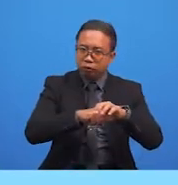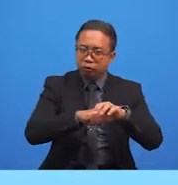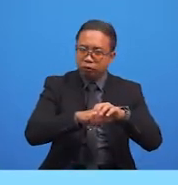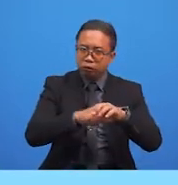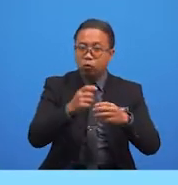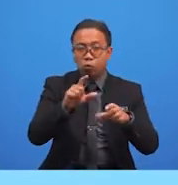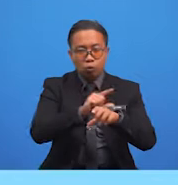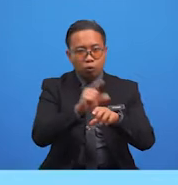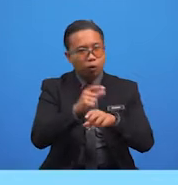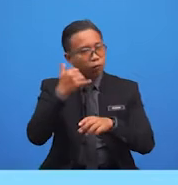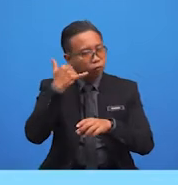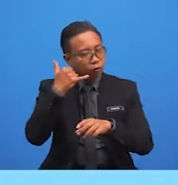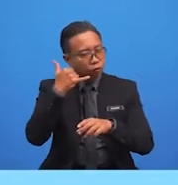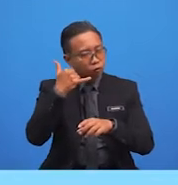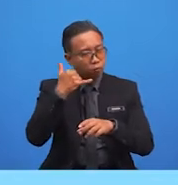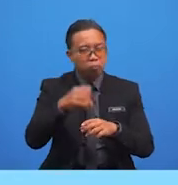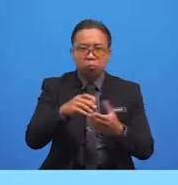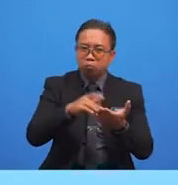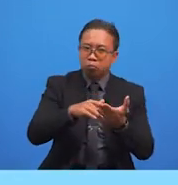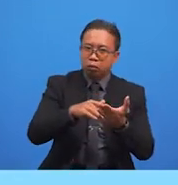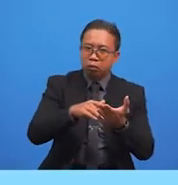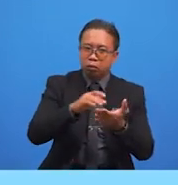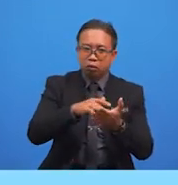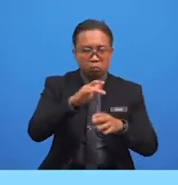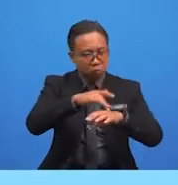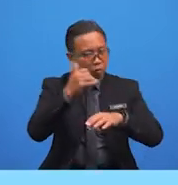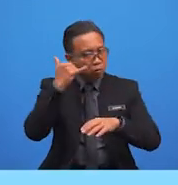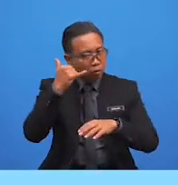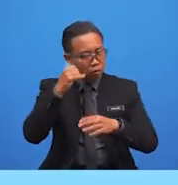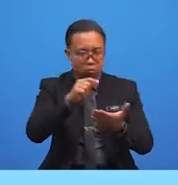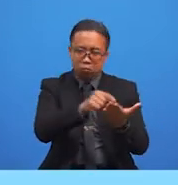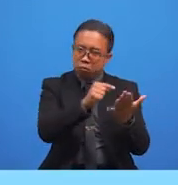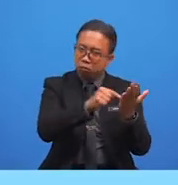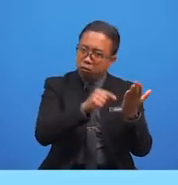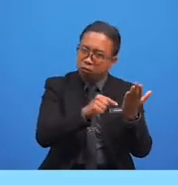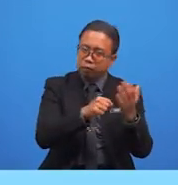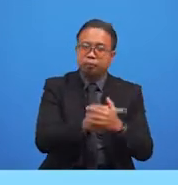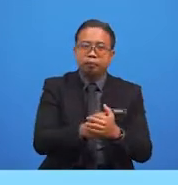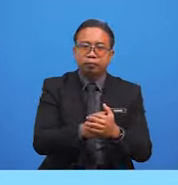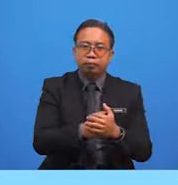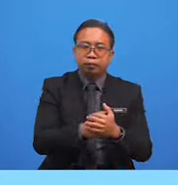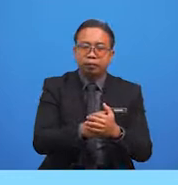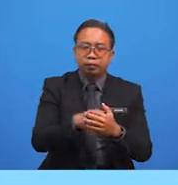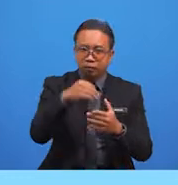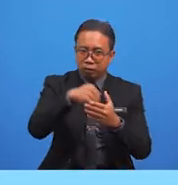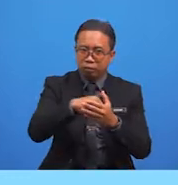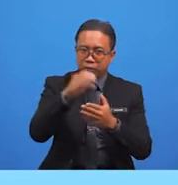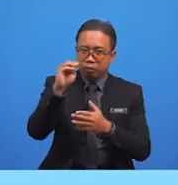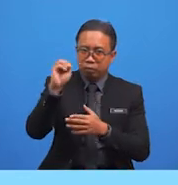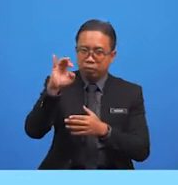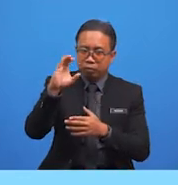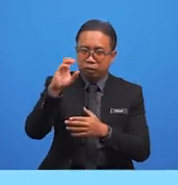on a smartphone to call someone or press the button to automatically heat something up in a